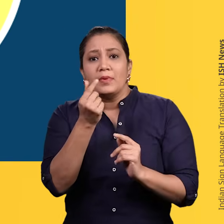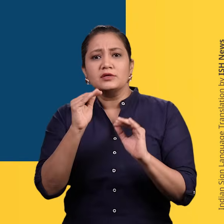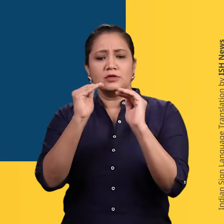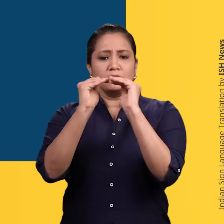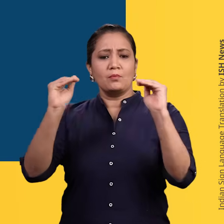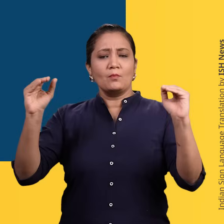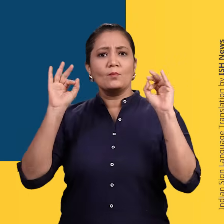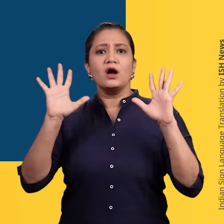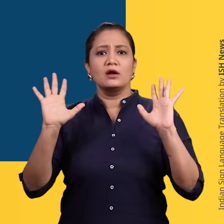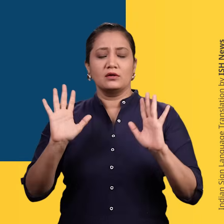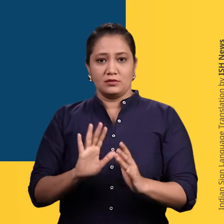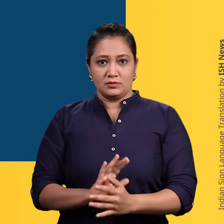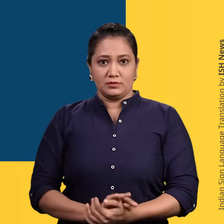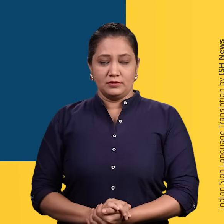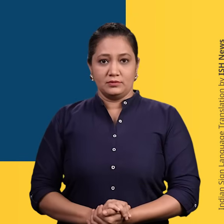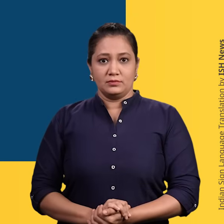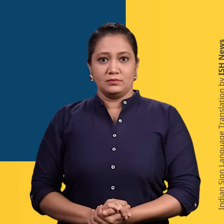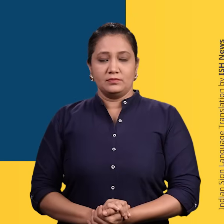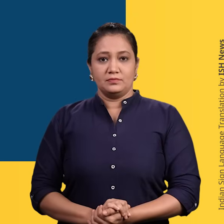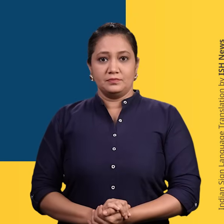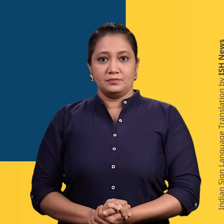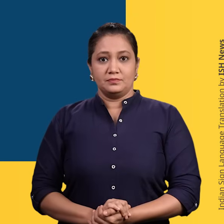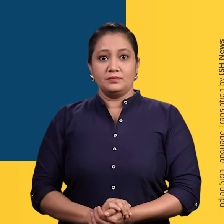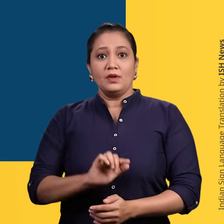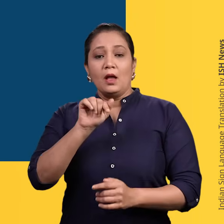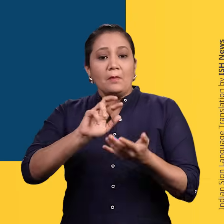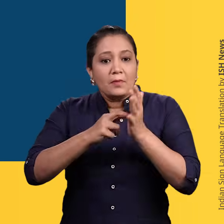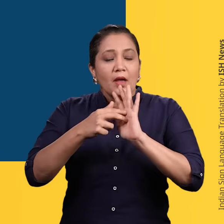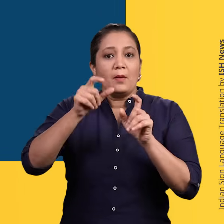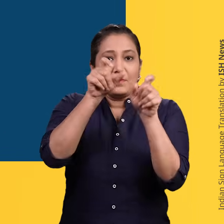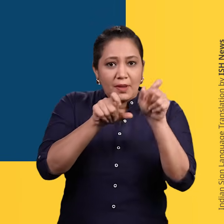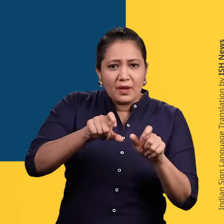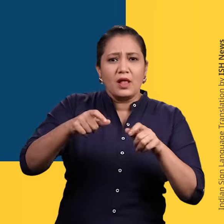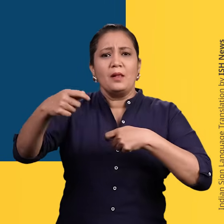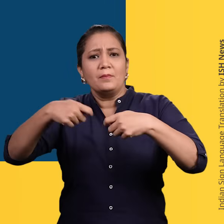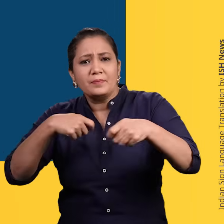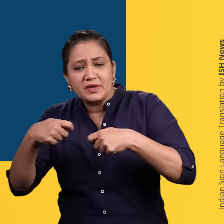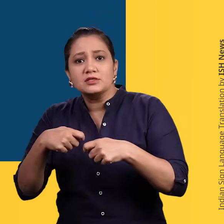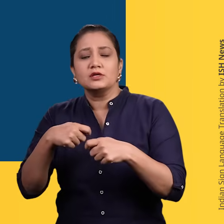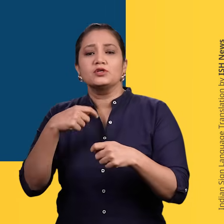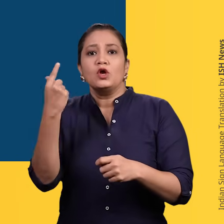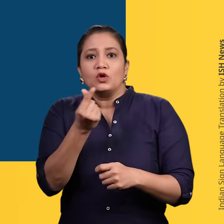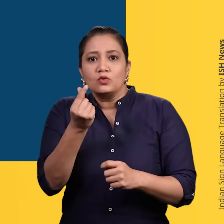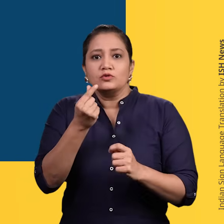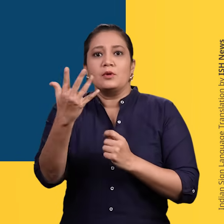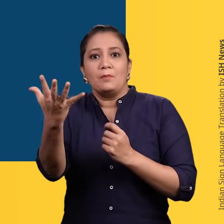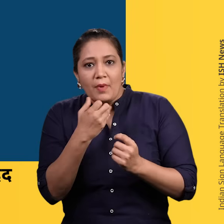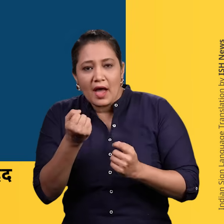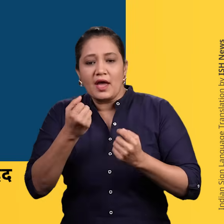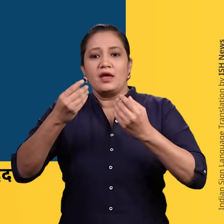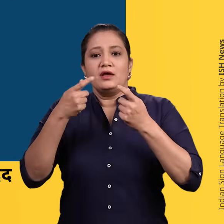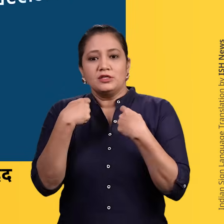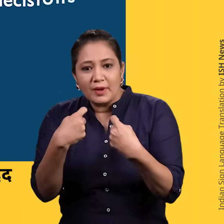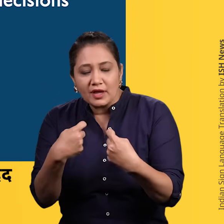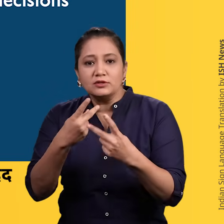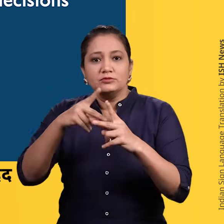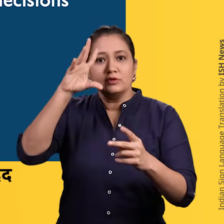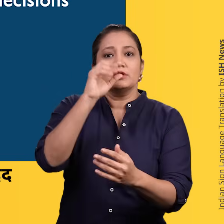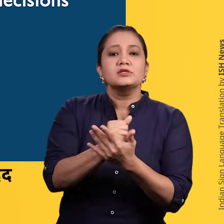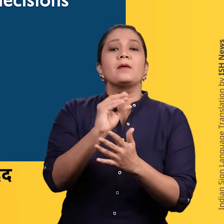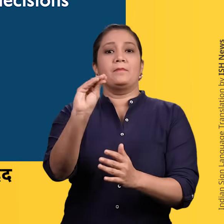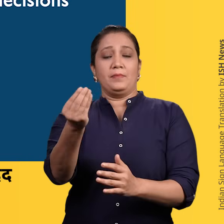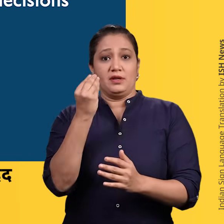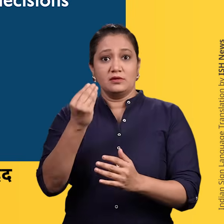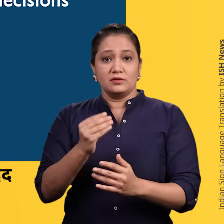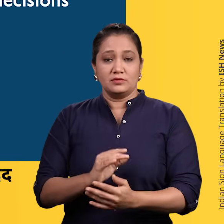country and ensure prices remain stable. This allows people and businesses to make better buying